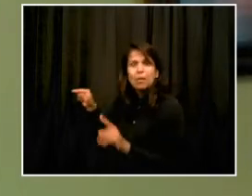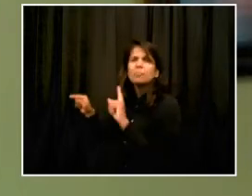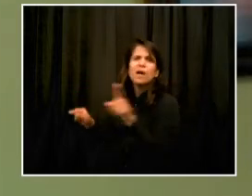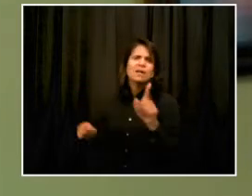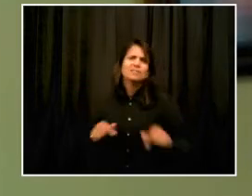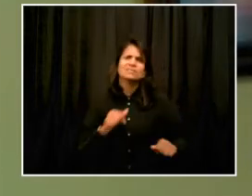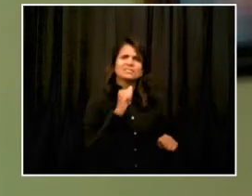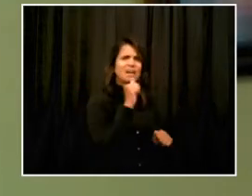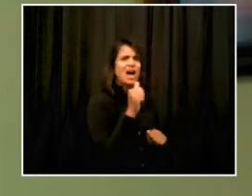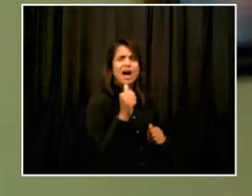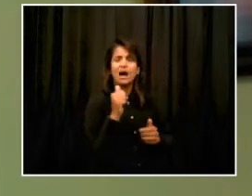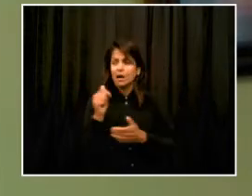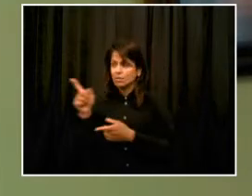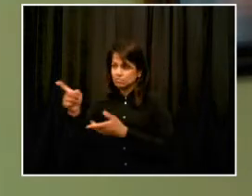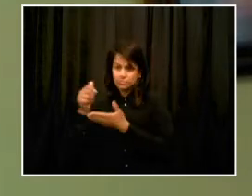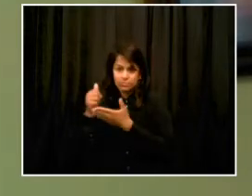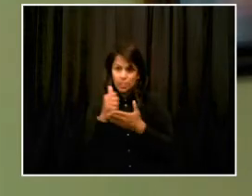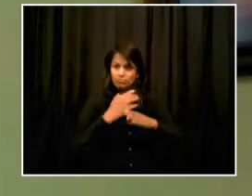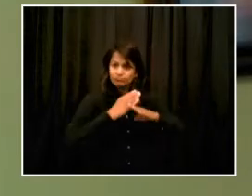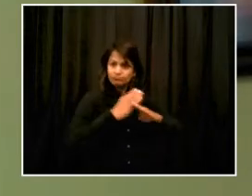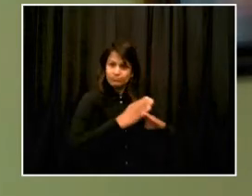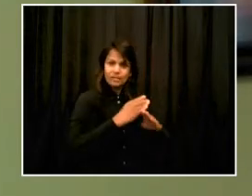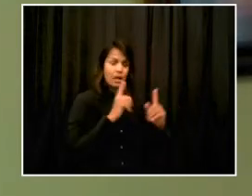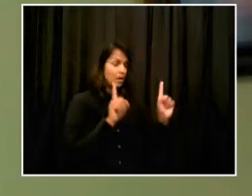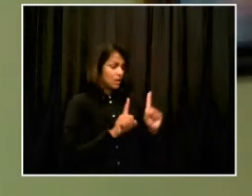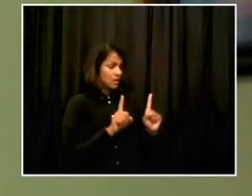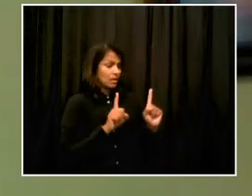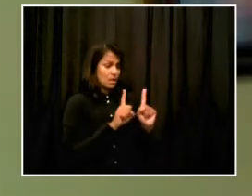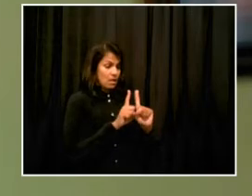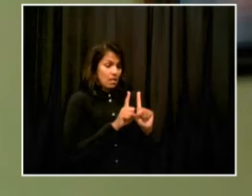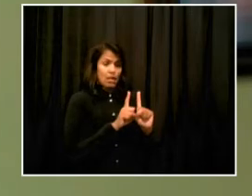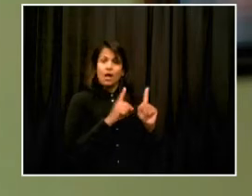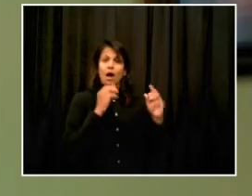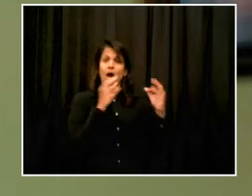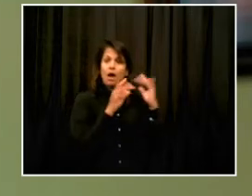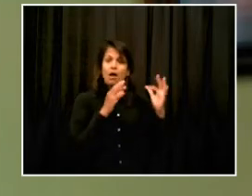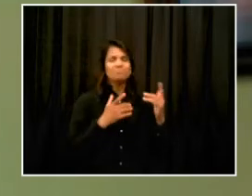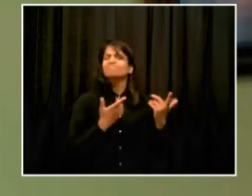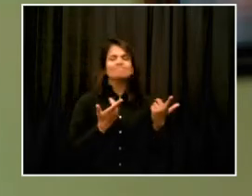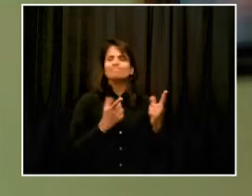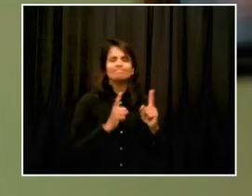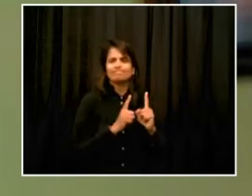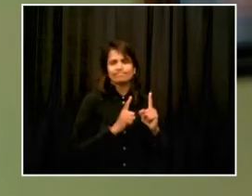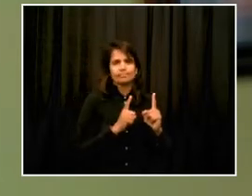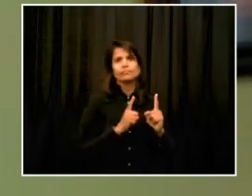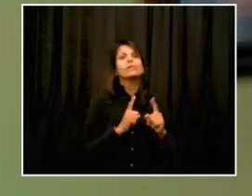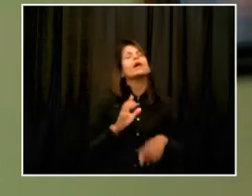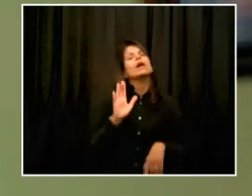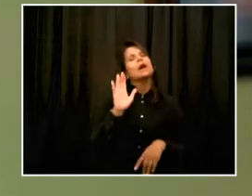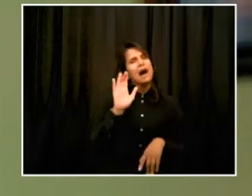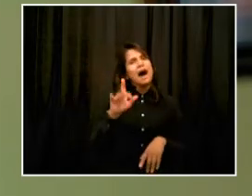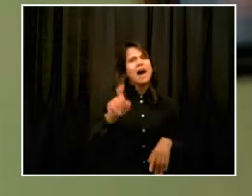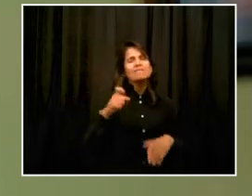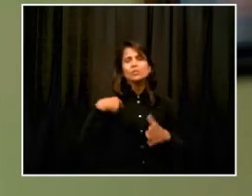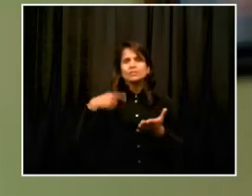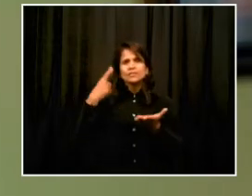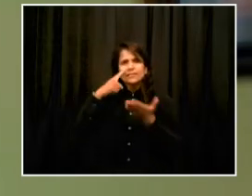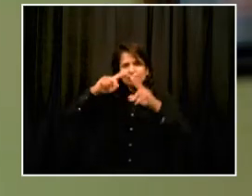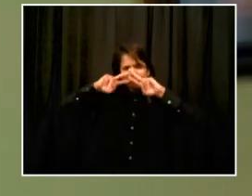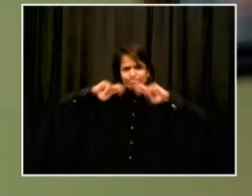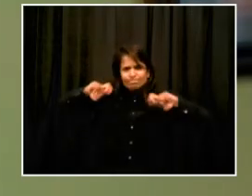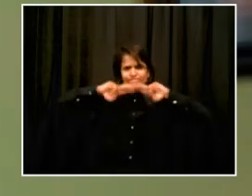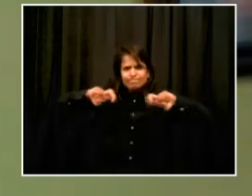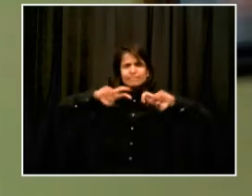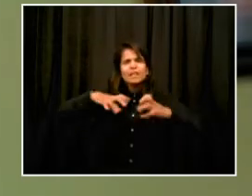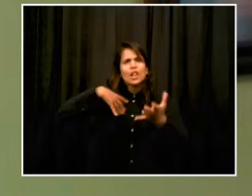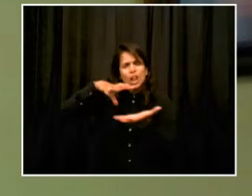to learn more. We need to see how these devices work in real world settings, whether in fact they do help prevent a little bit of